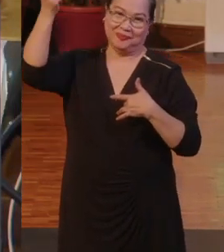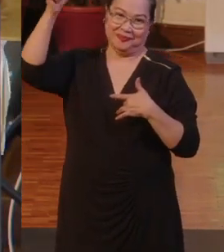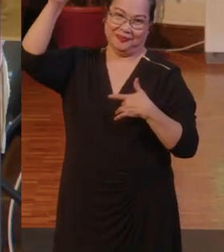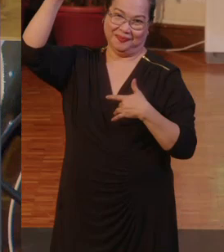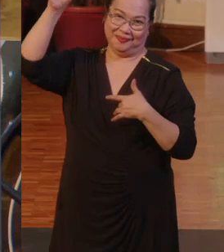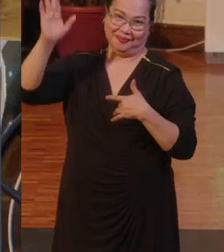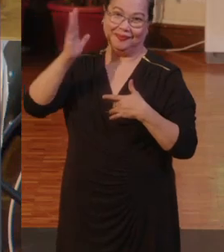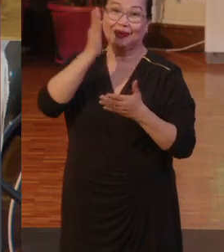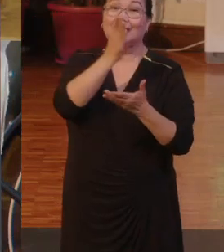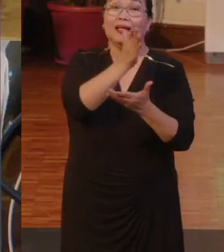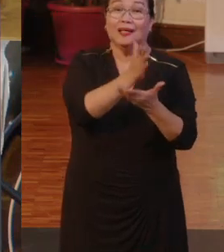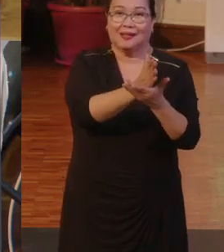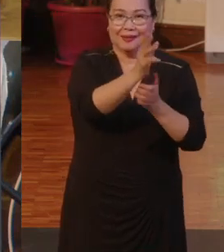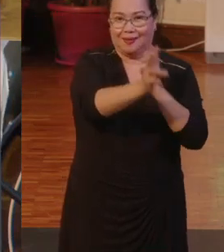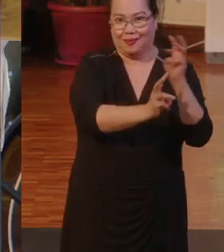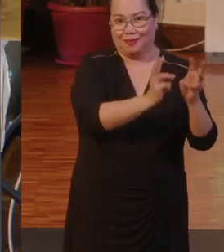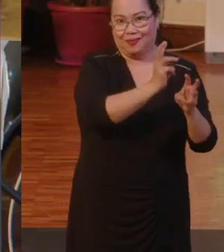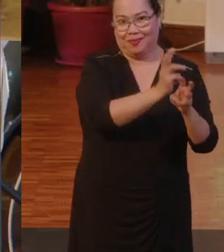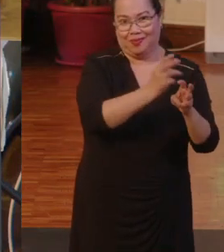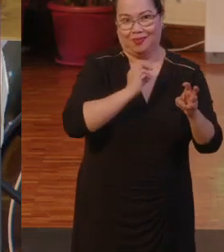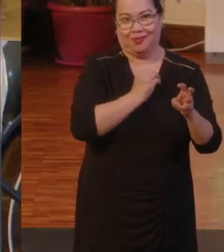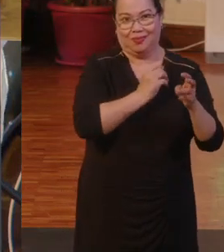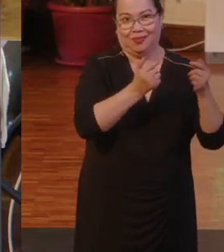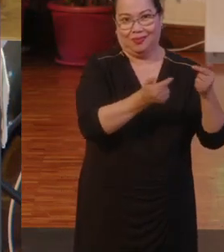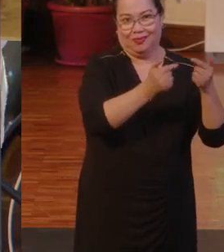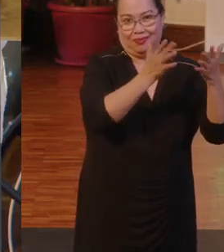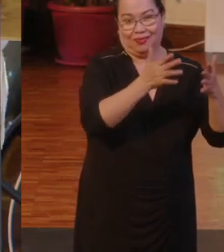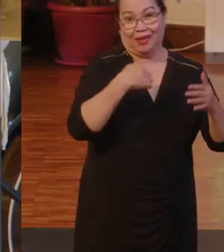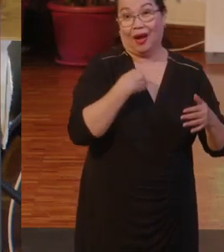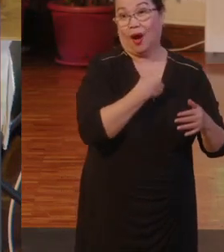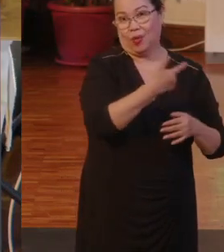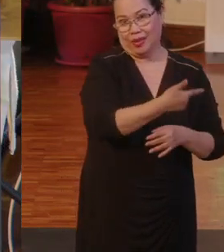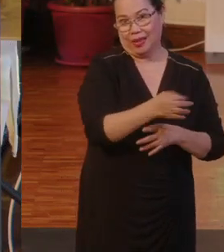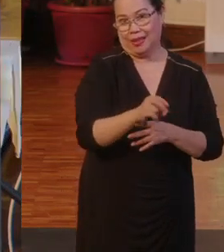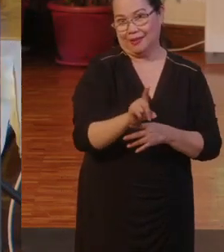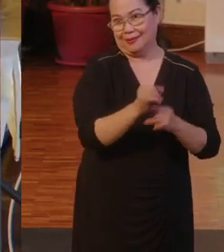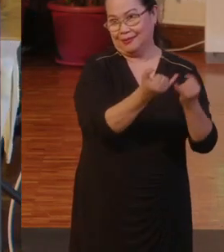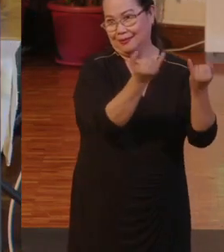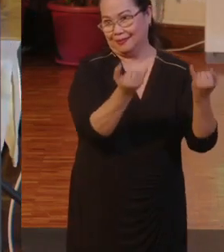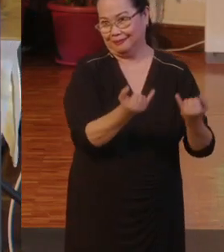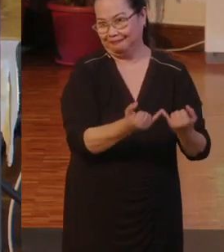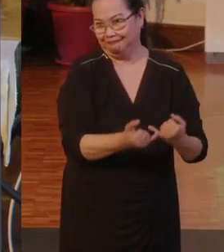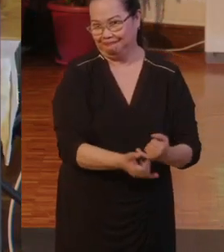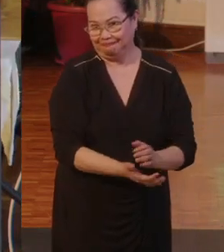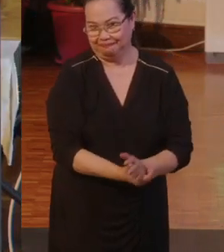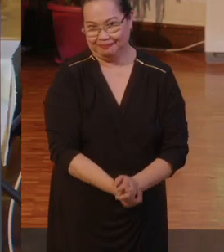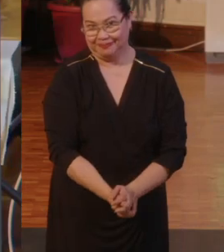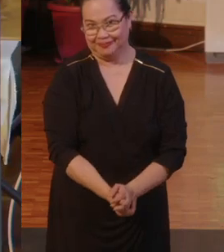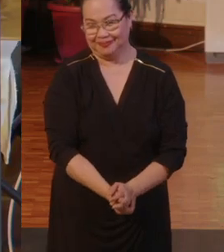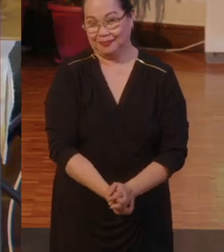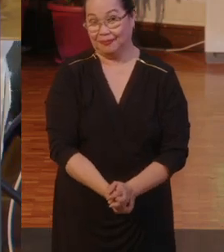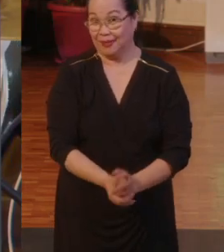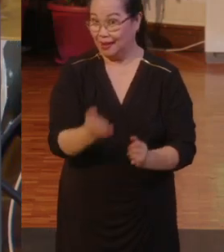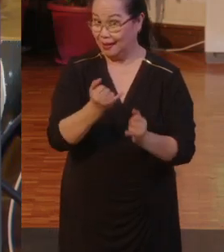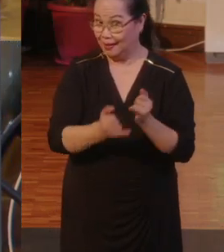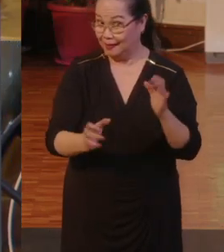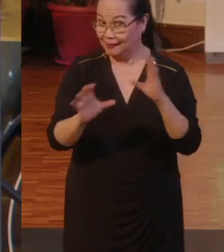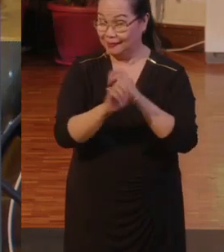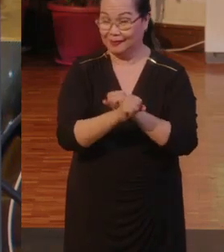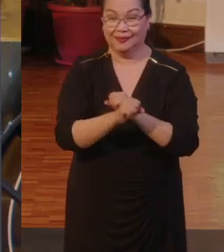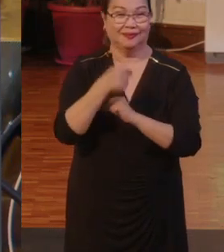dwell. But as for me and my house, we will serve the Lord." Then the